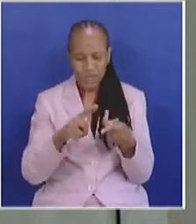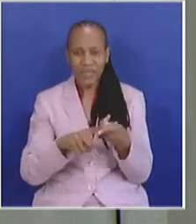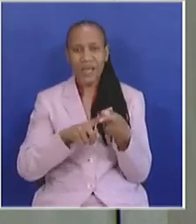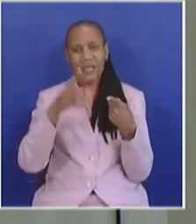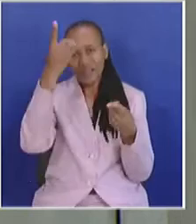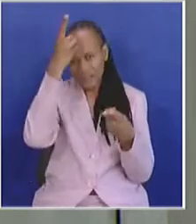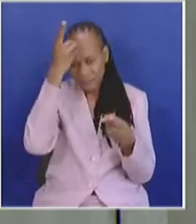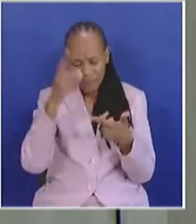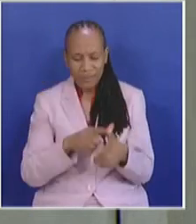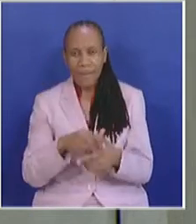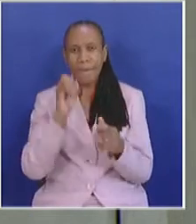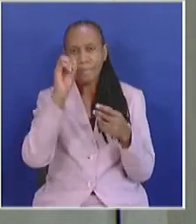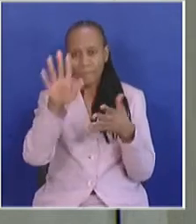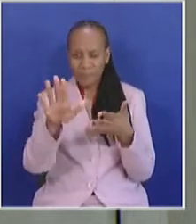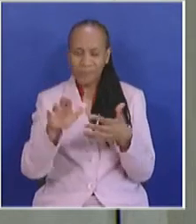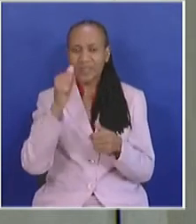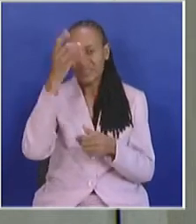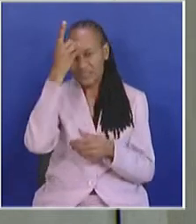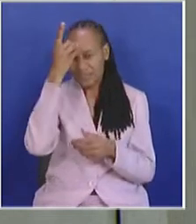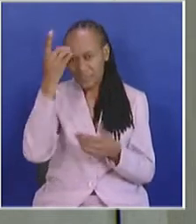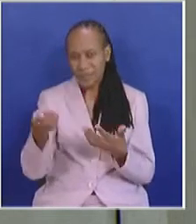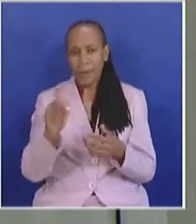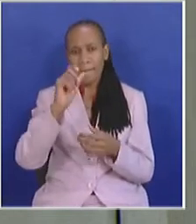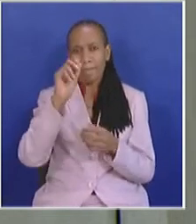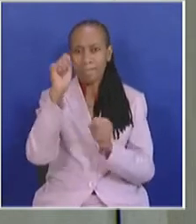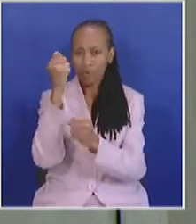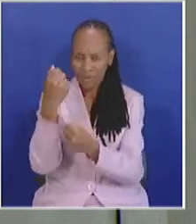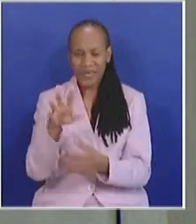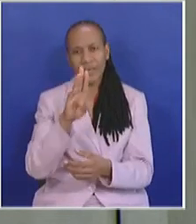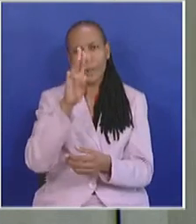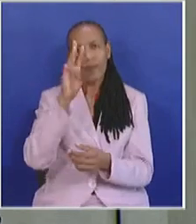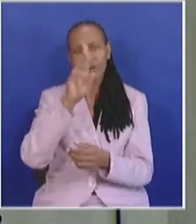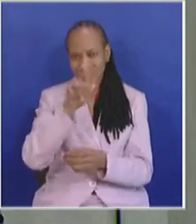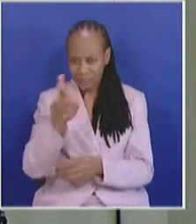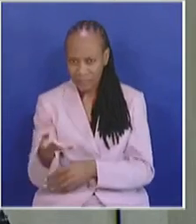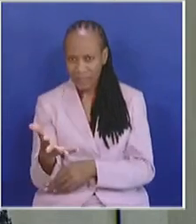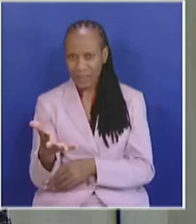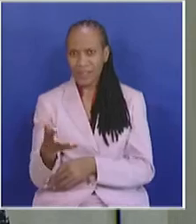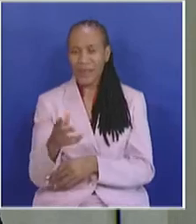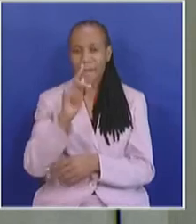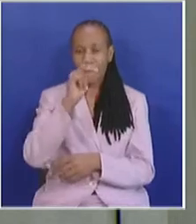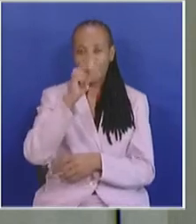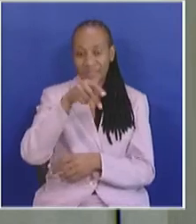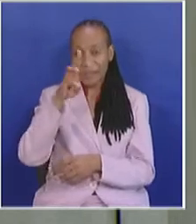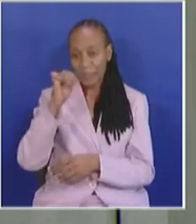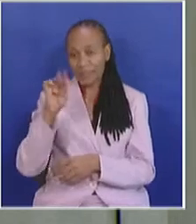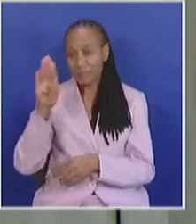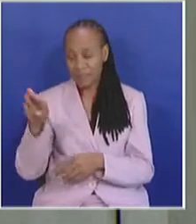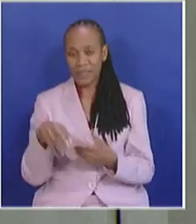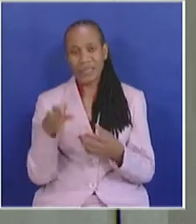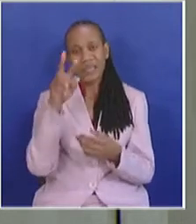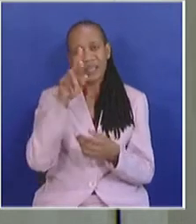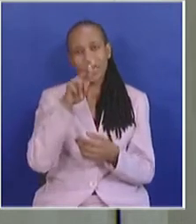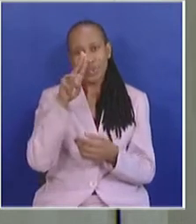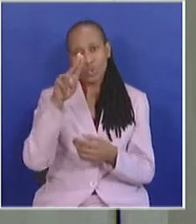City, Mangaung, eThekwini, Polokwane, Mbombela, Rustenburg, Pietermaritzburg, and Ekurhuleni in